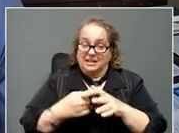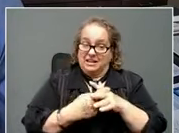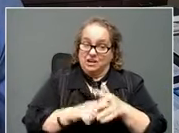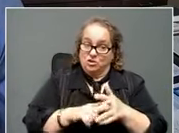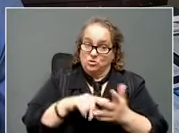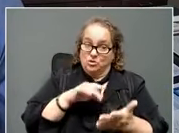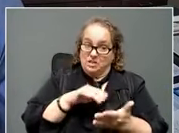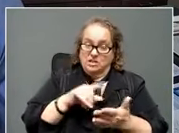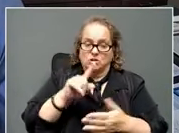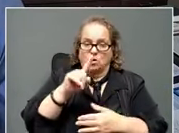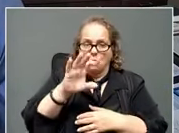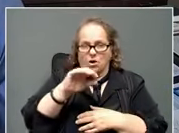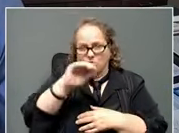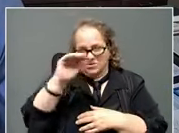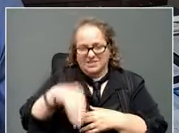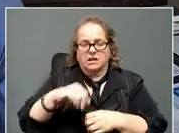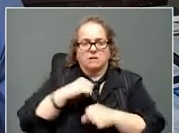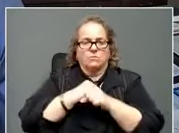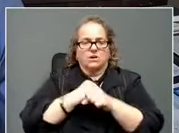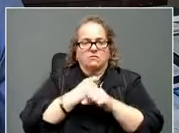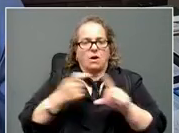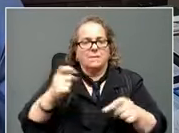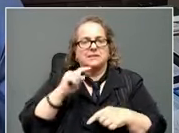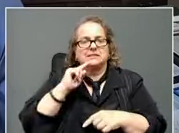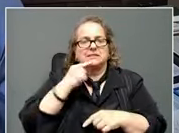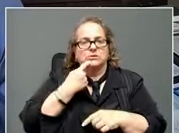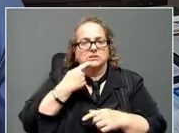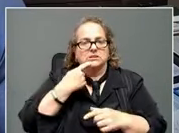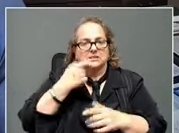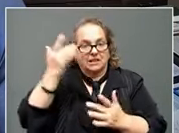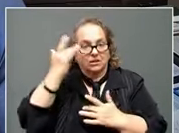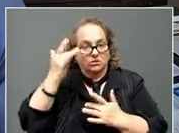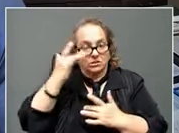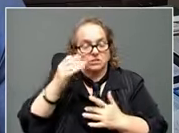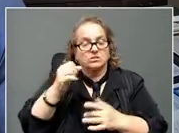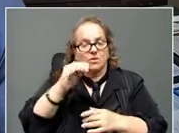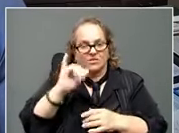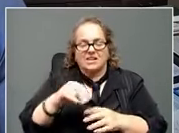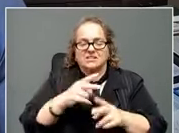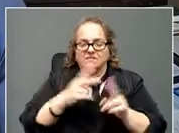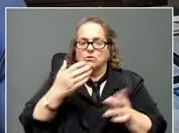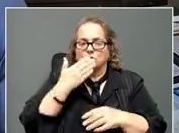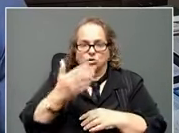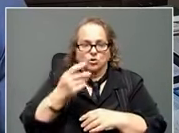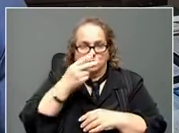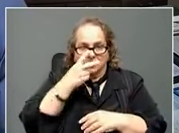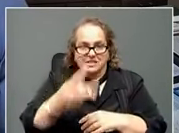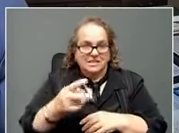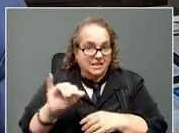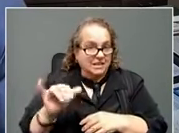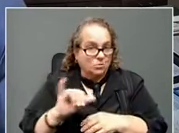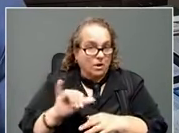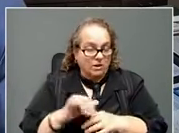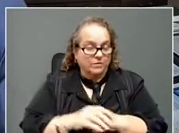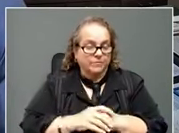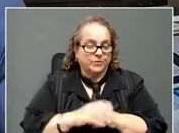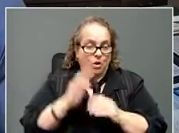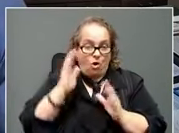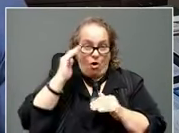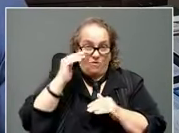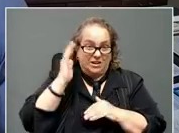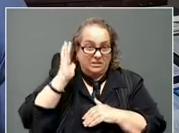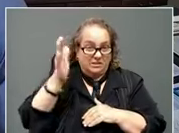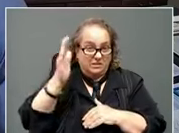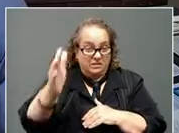100% protective from serious illness. So that's been very good to see as well. Hopefully down the road, maybe a month